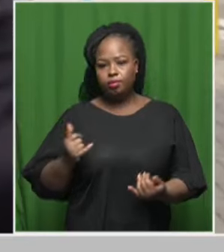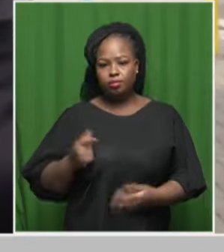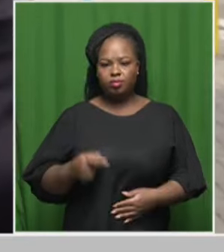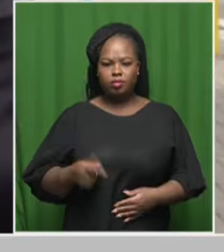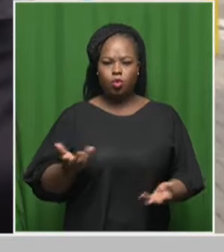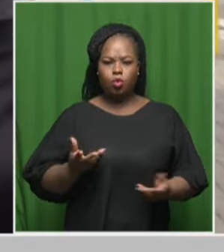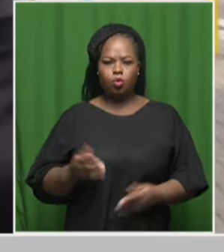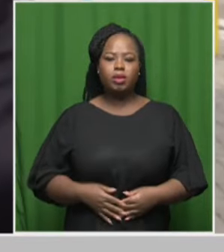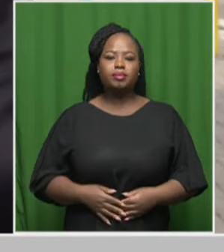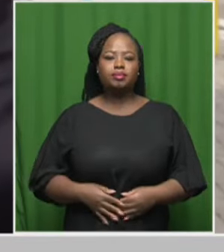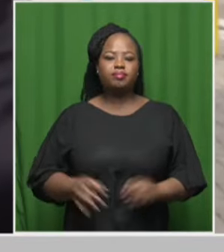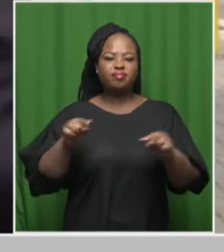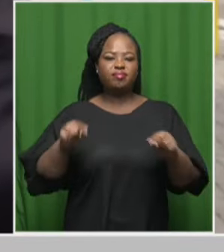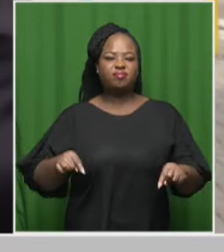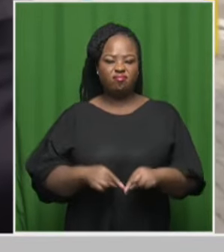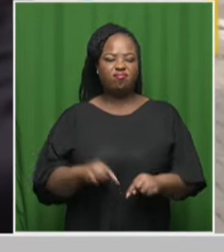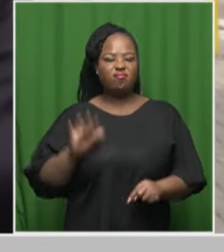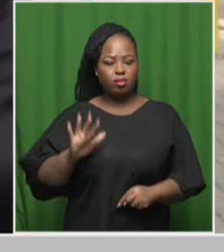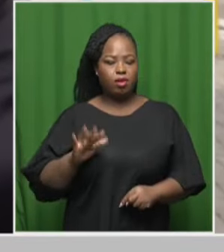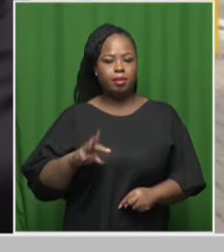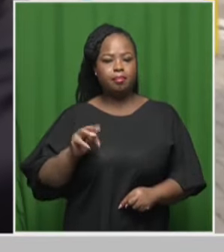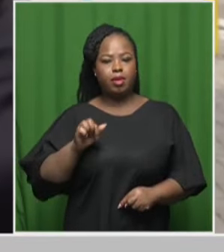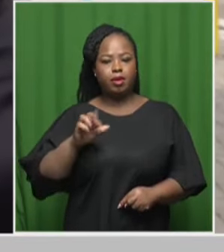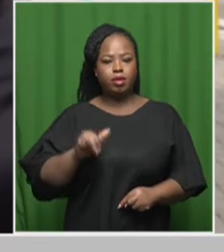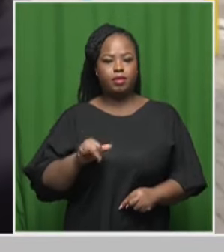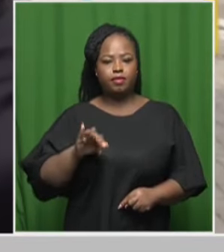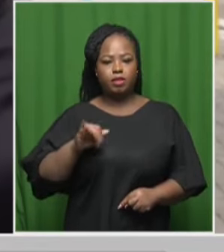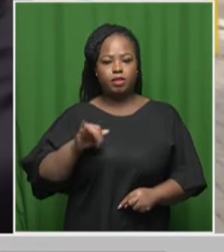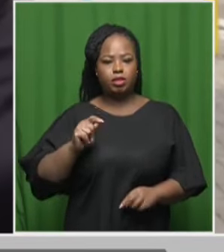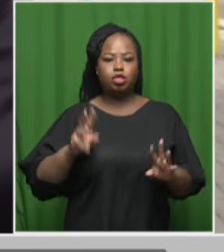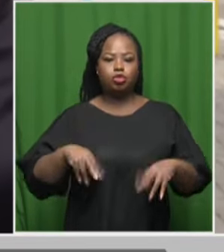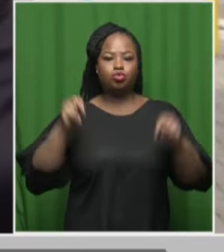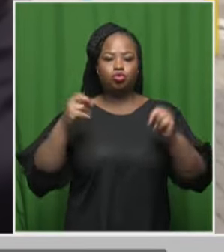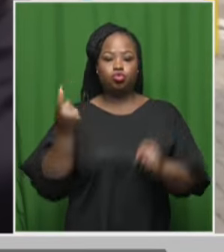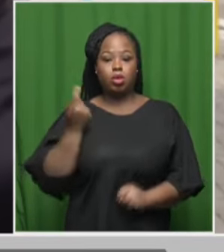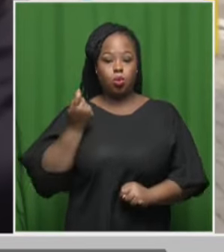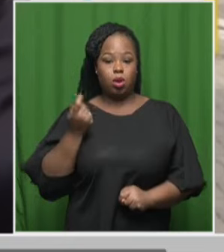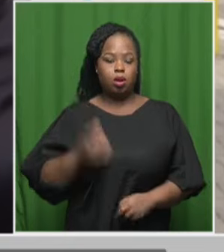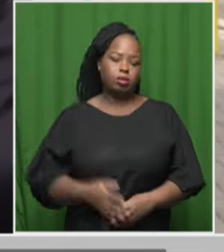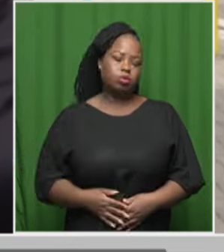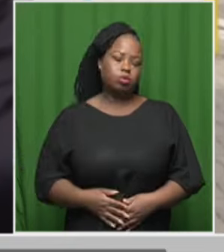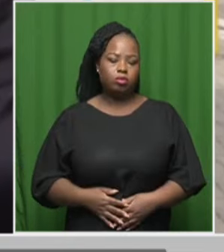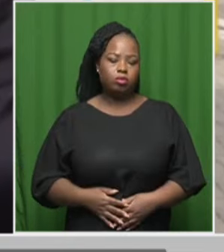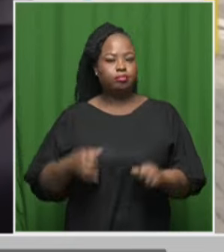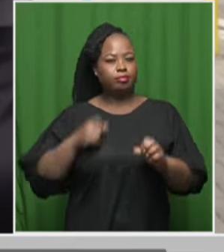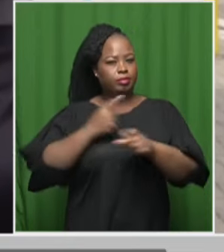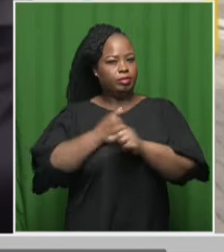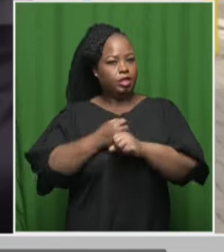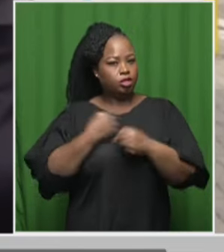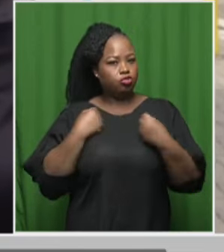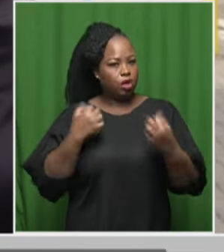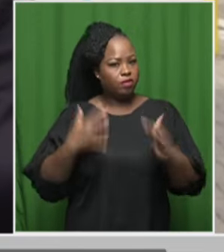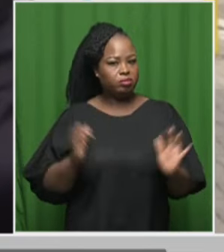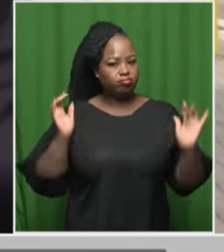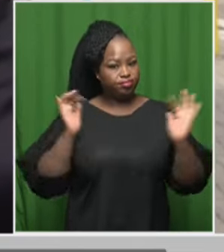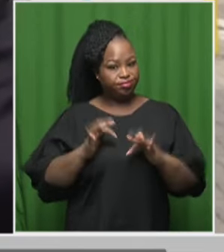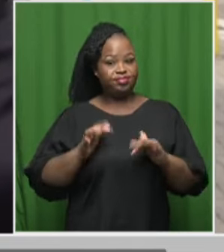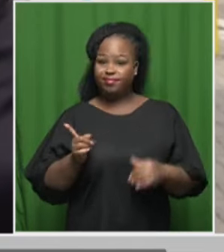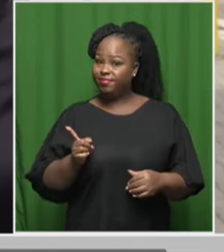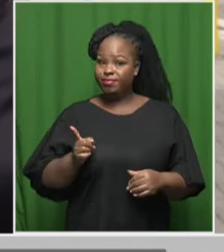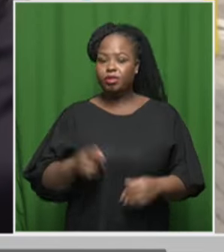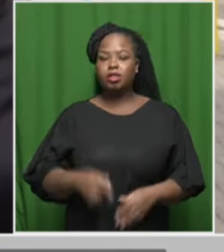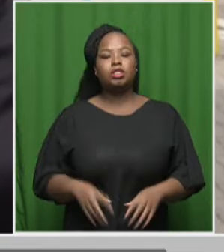at the Mary Fitzgerald Square indeed. So Monique, of course, those taxi drivers expected to gather there. Have they started gathering? And of